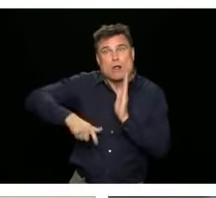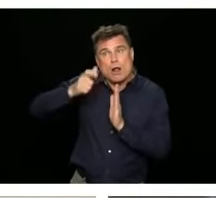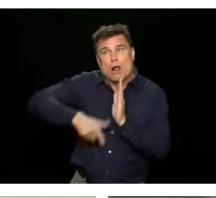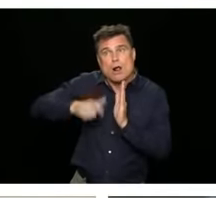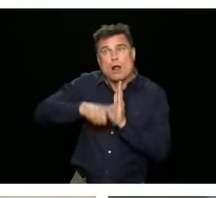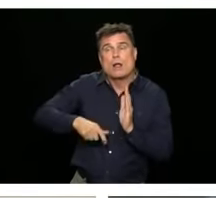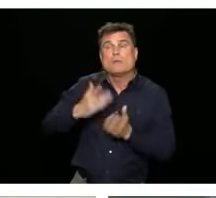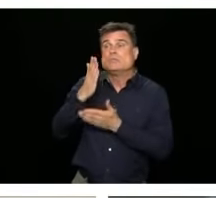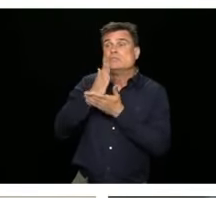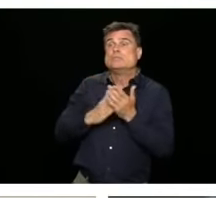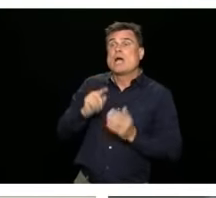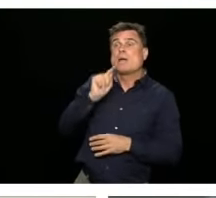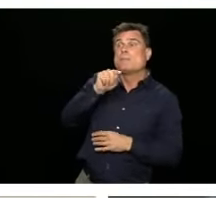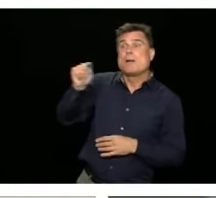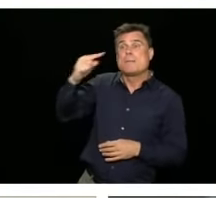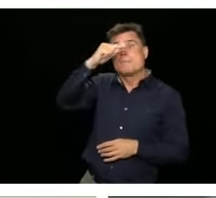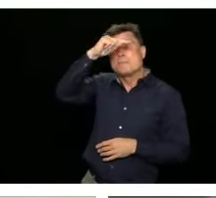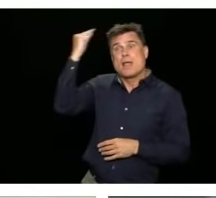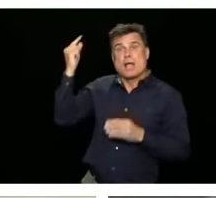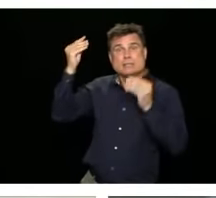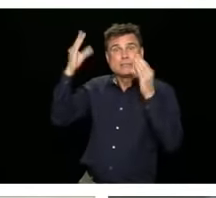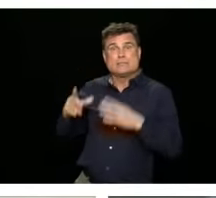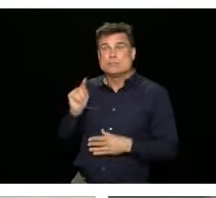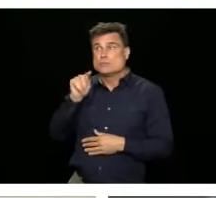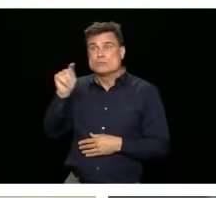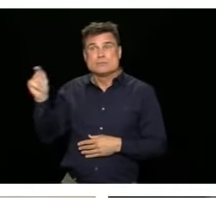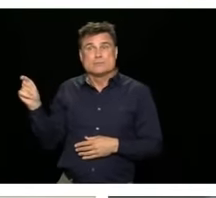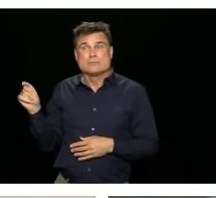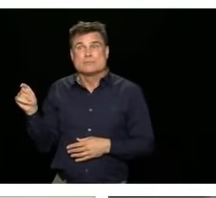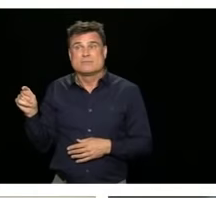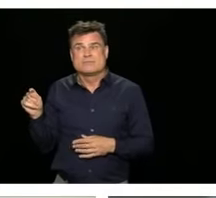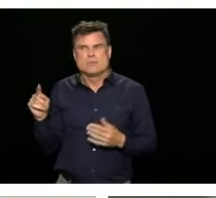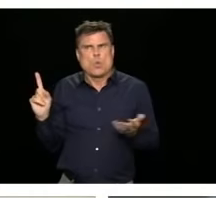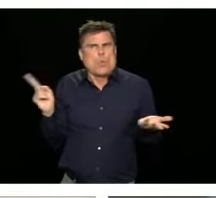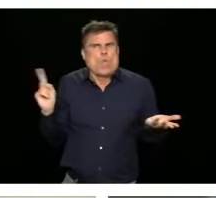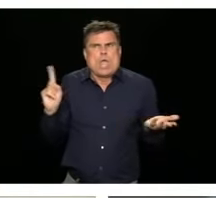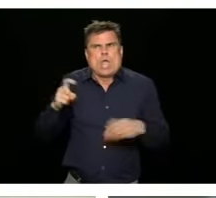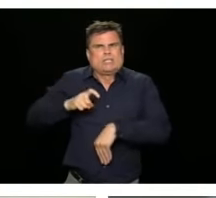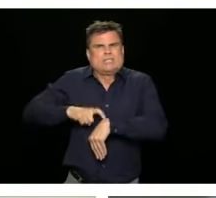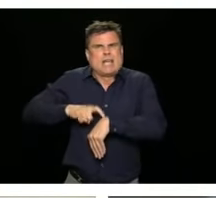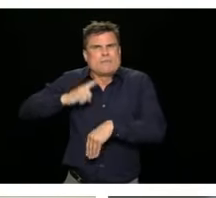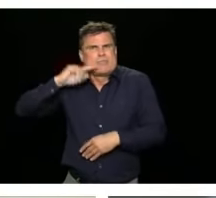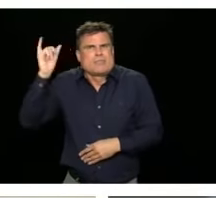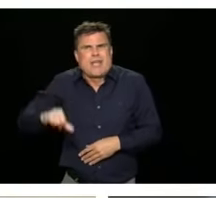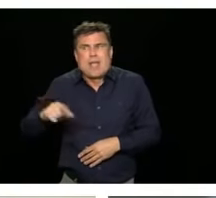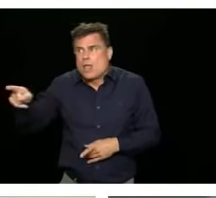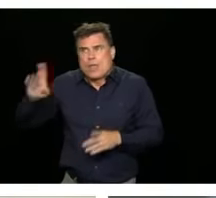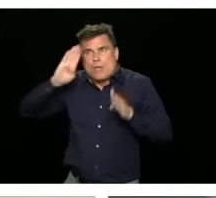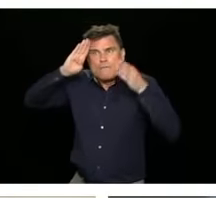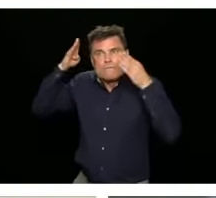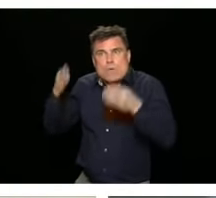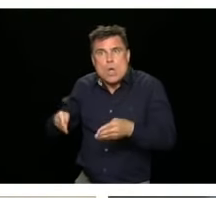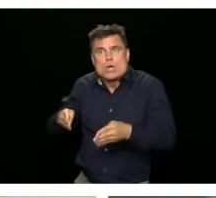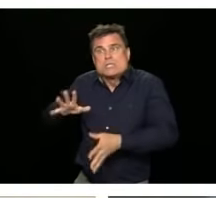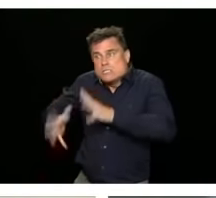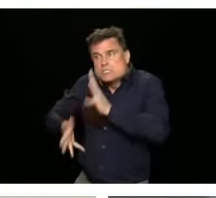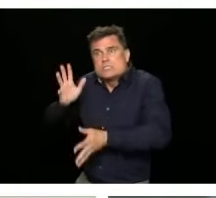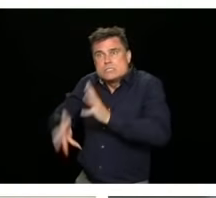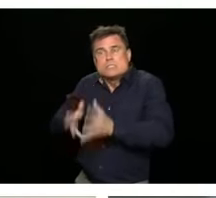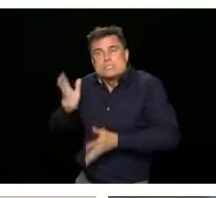the university does not take that into consideration as important public education work. It still does the